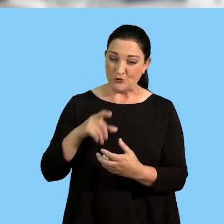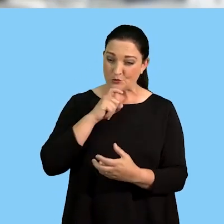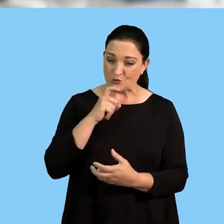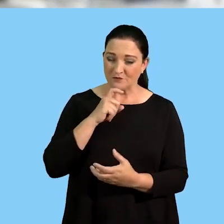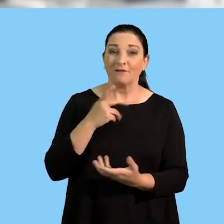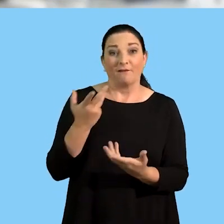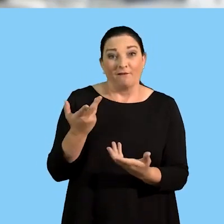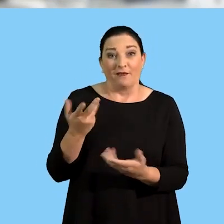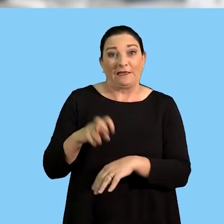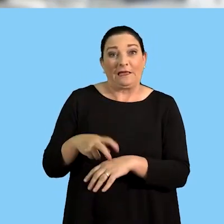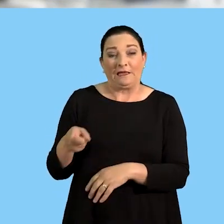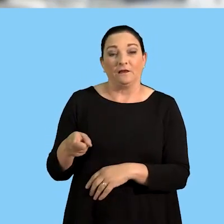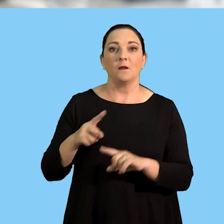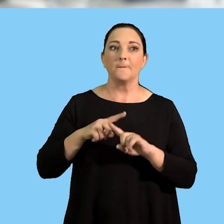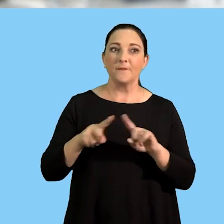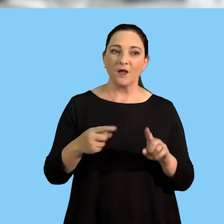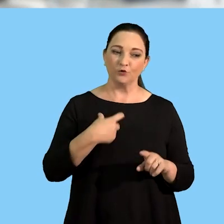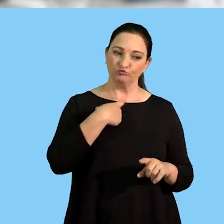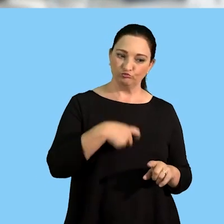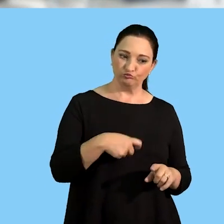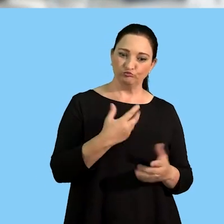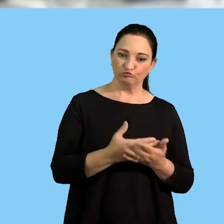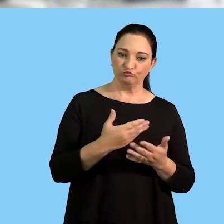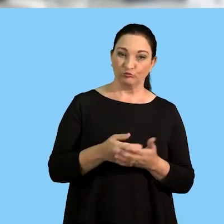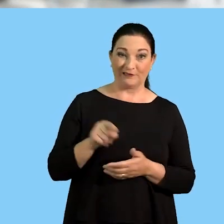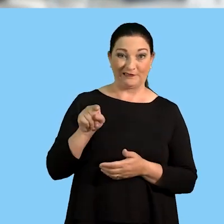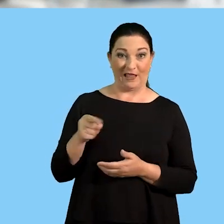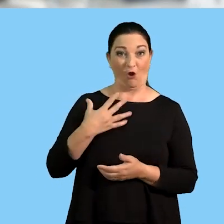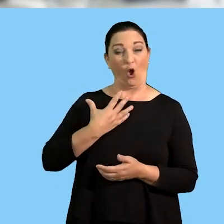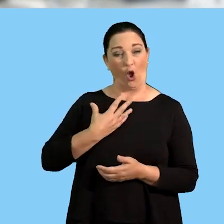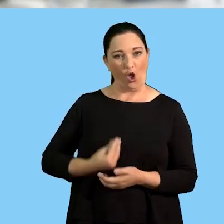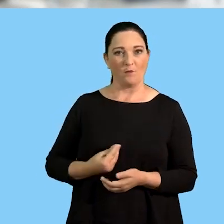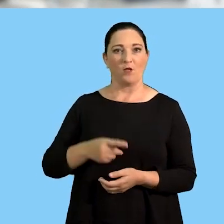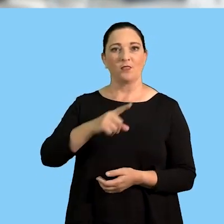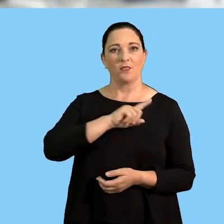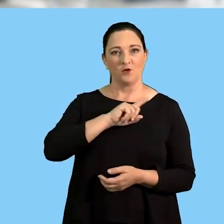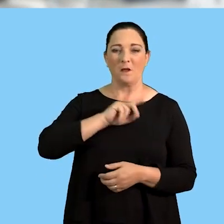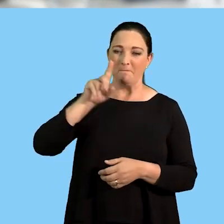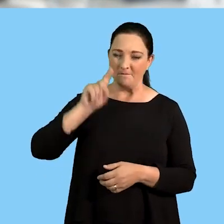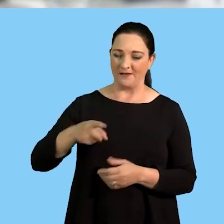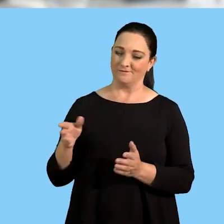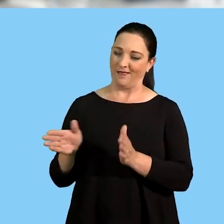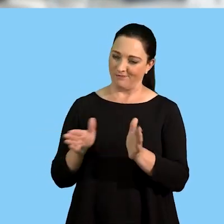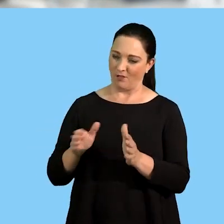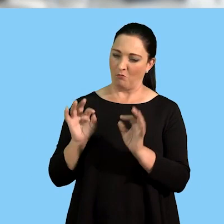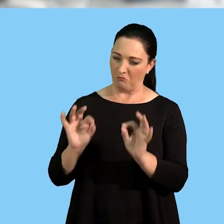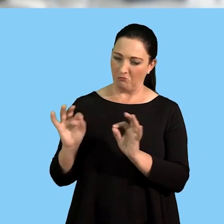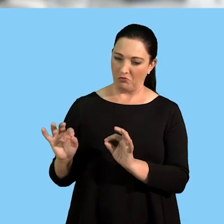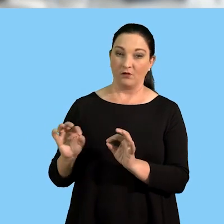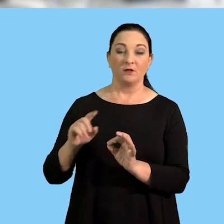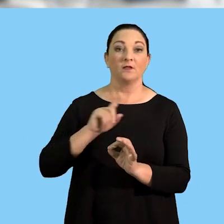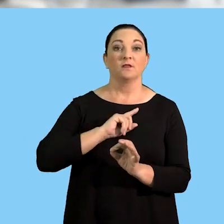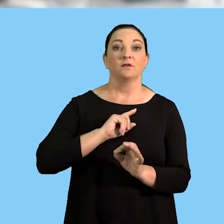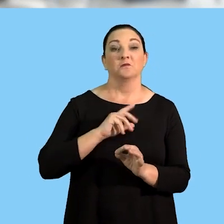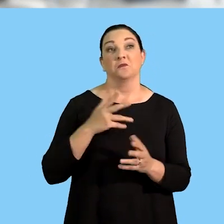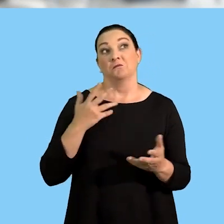this machine can cause harm to employees if it is not handled properly. Now it is very important that